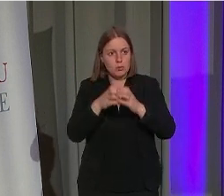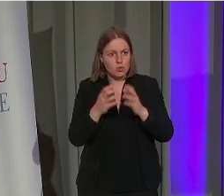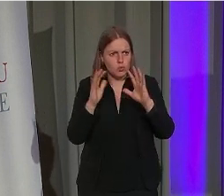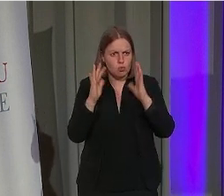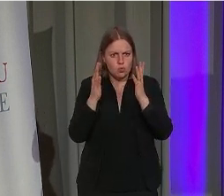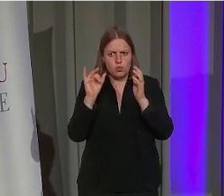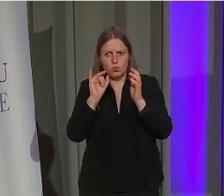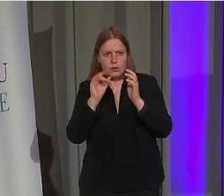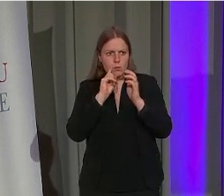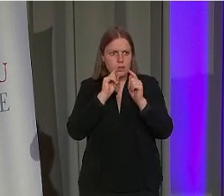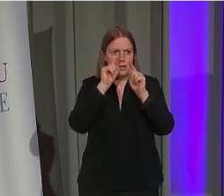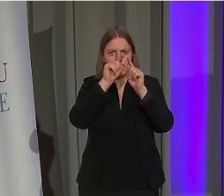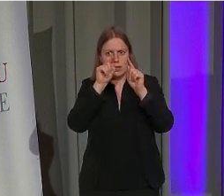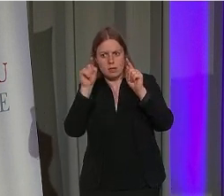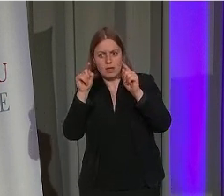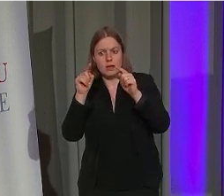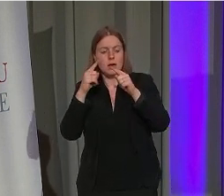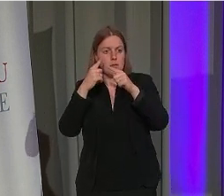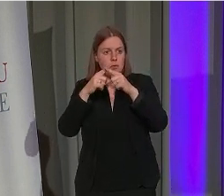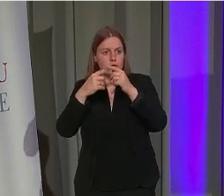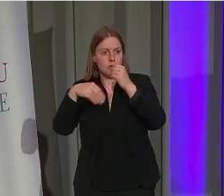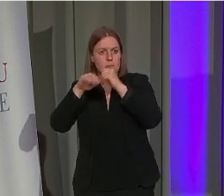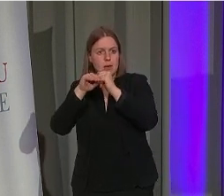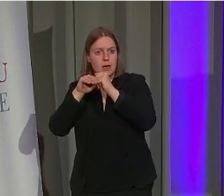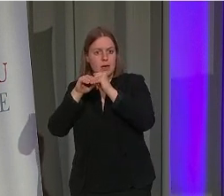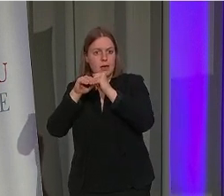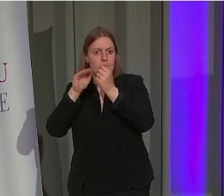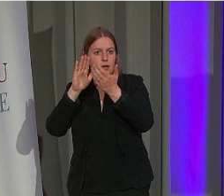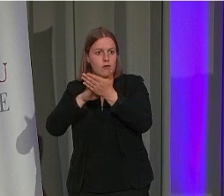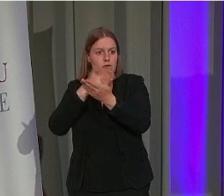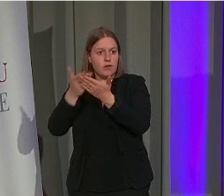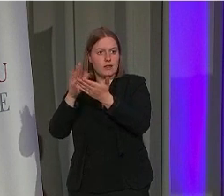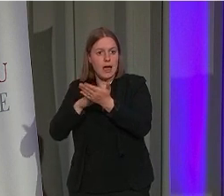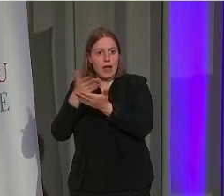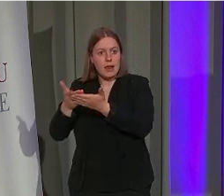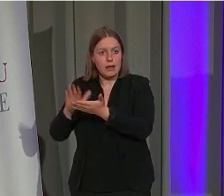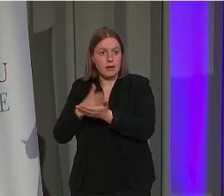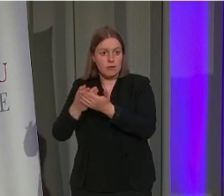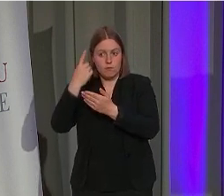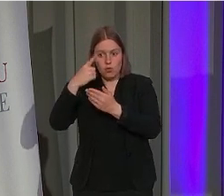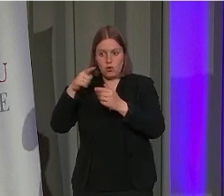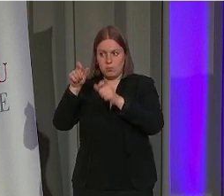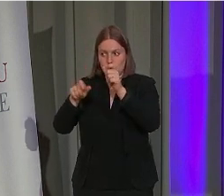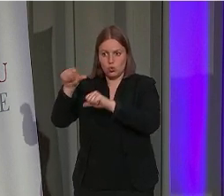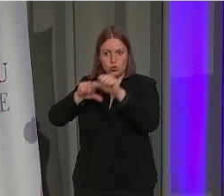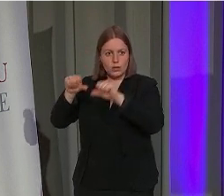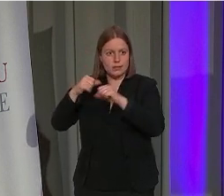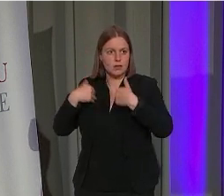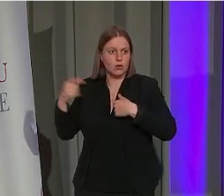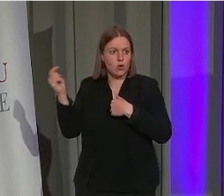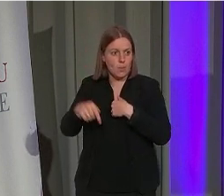different target groups, the different goals and requirements, and they